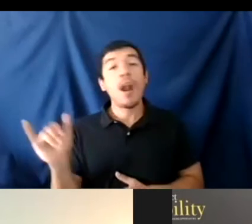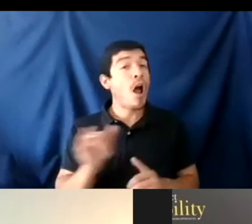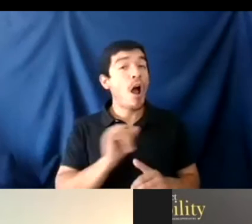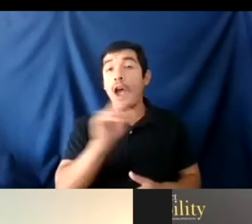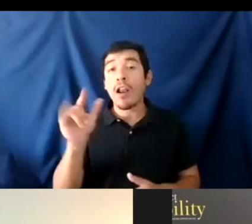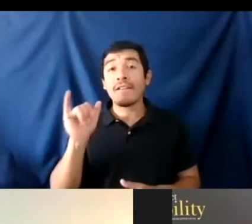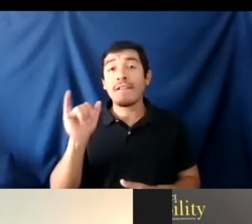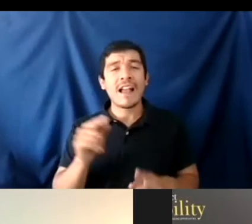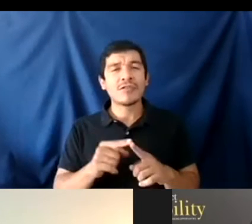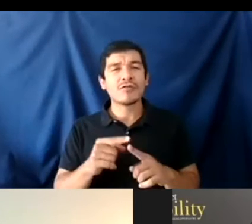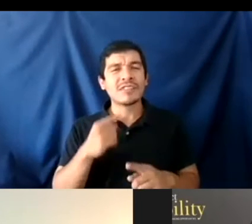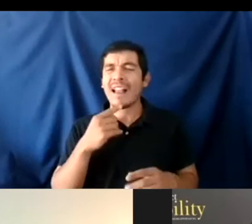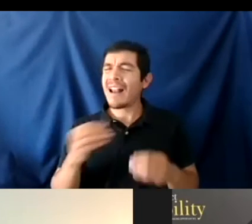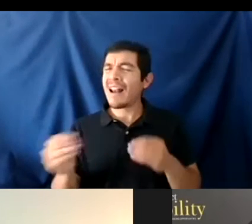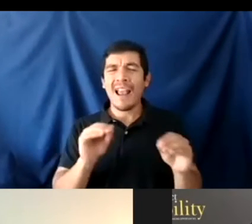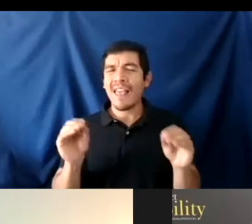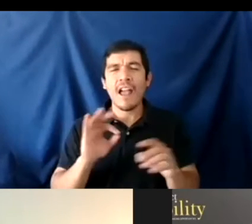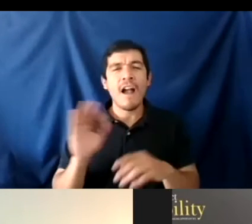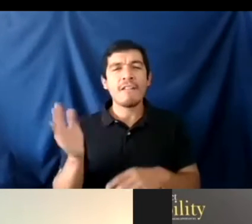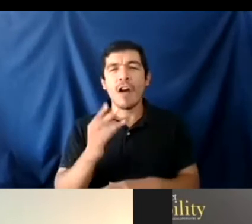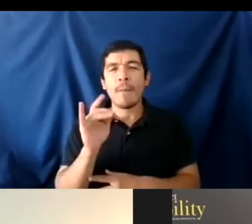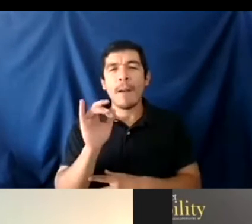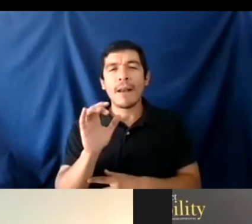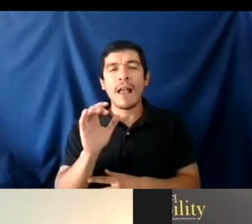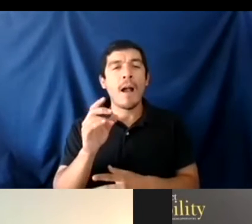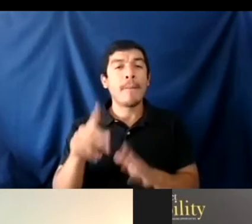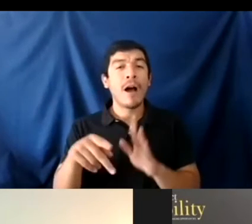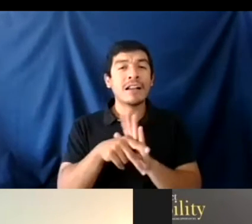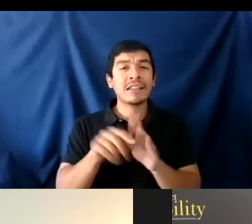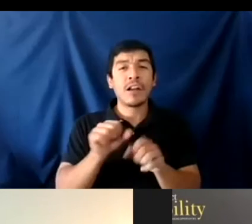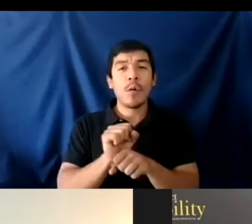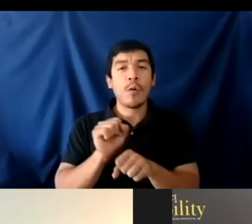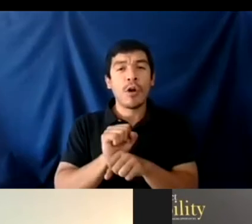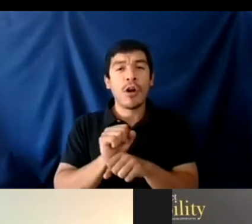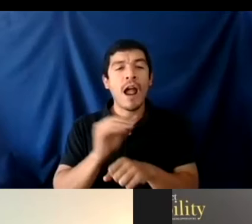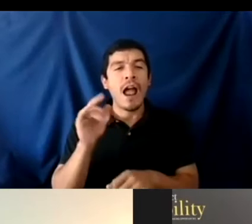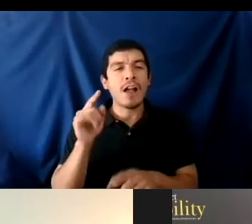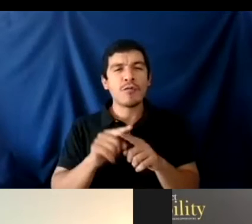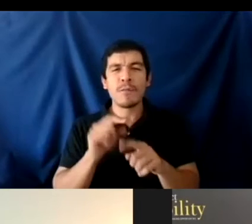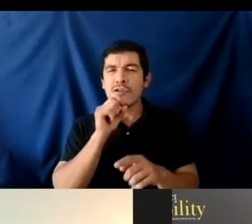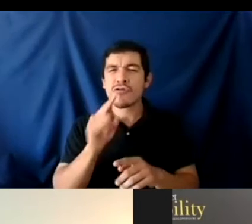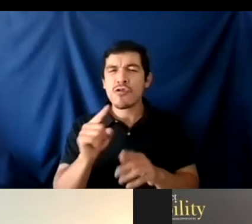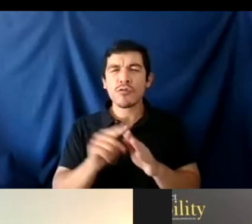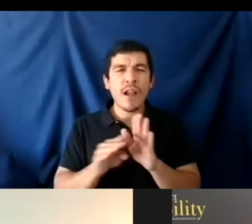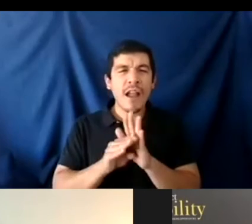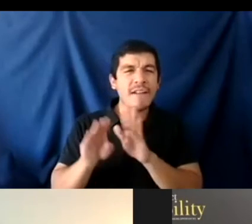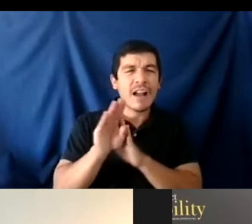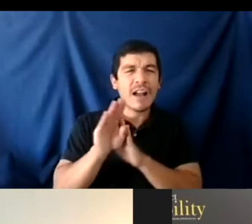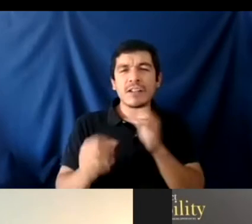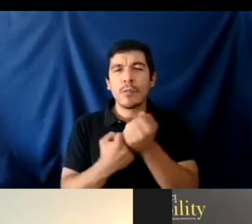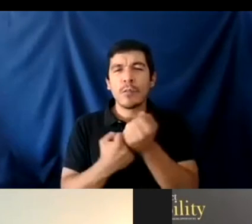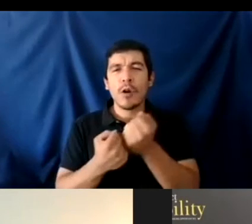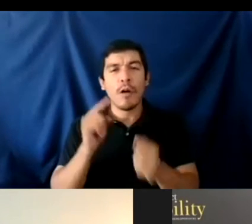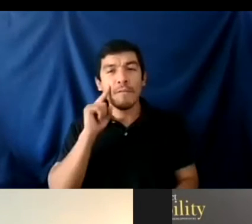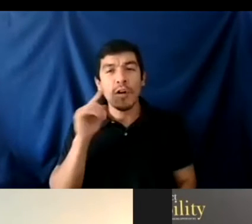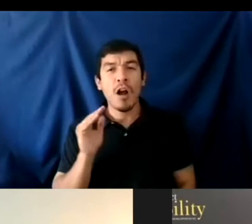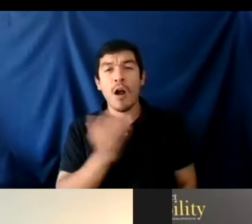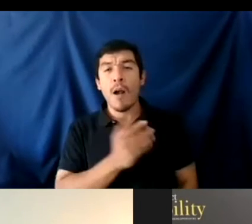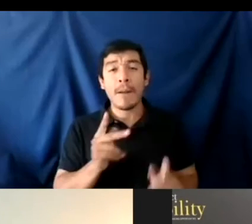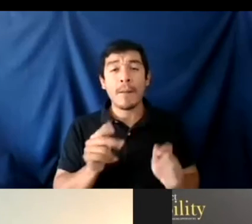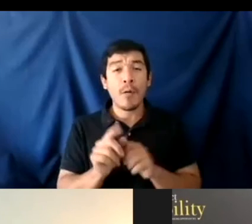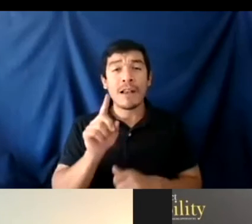that is to say nothing of our public policy work and making sure to advance support for people